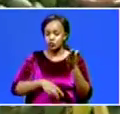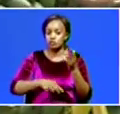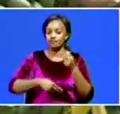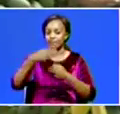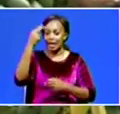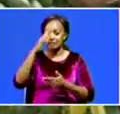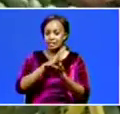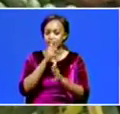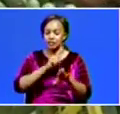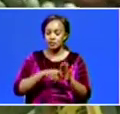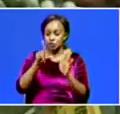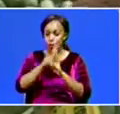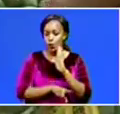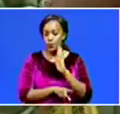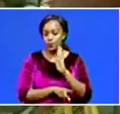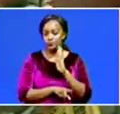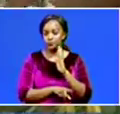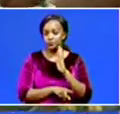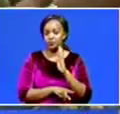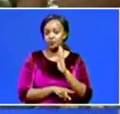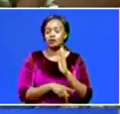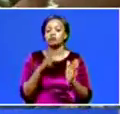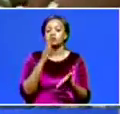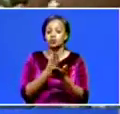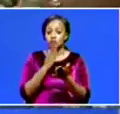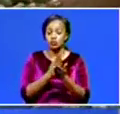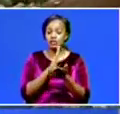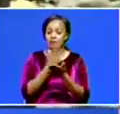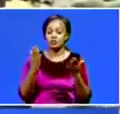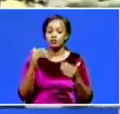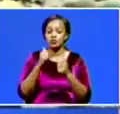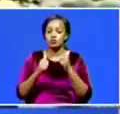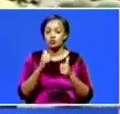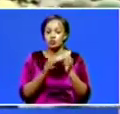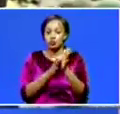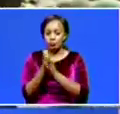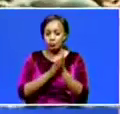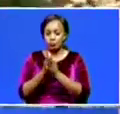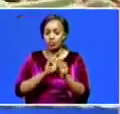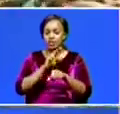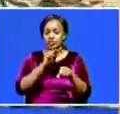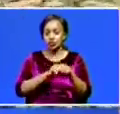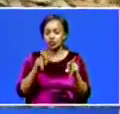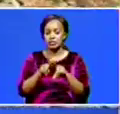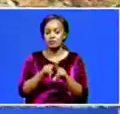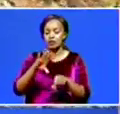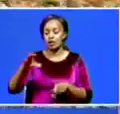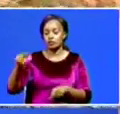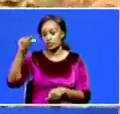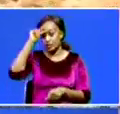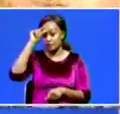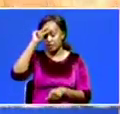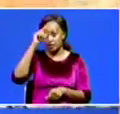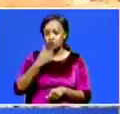It is a crop that has attracted the attention of both national and county governments, with the national government going as far as to impose a